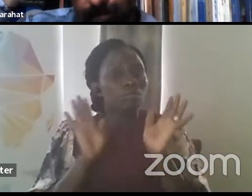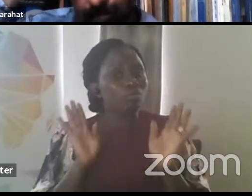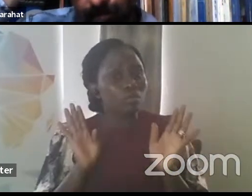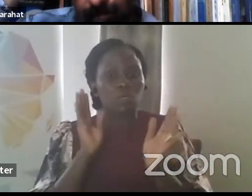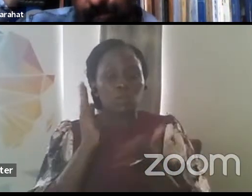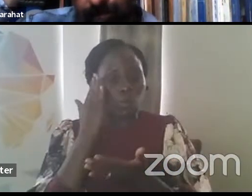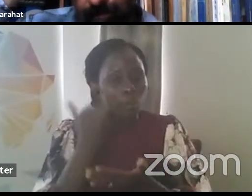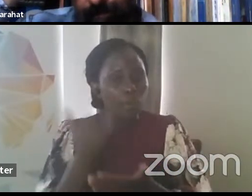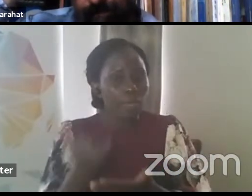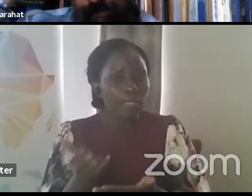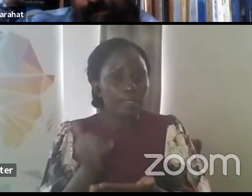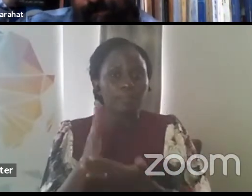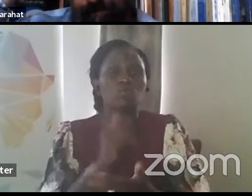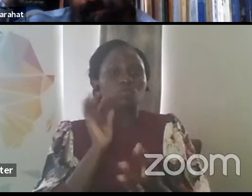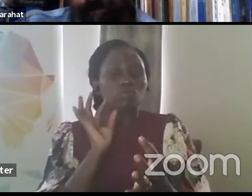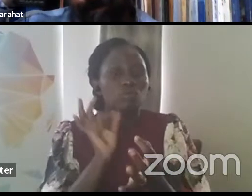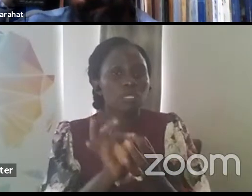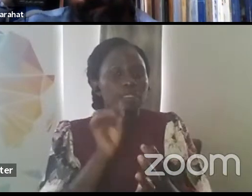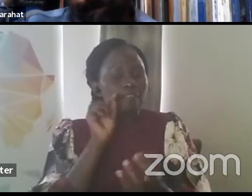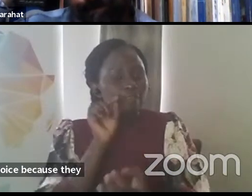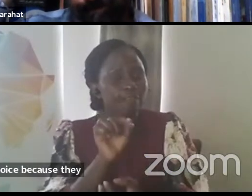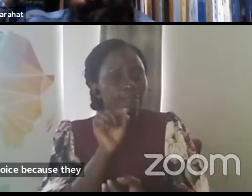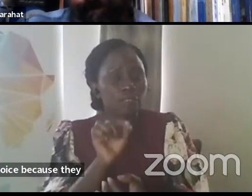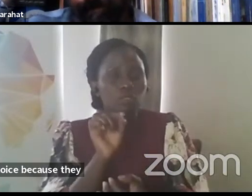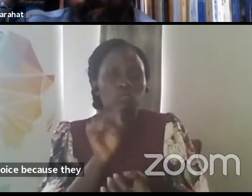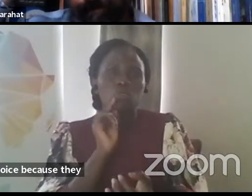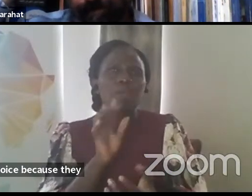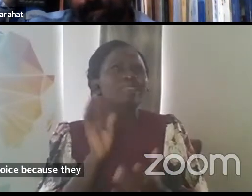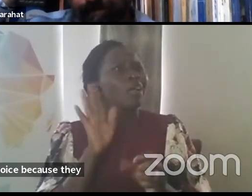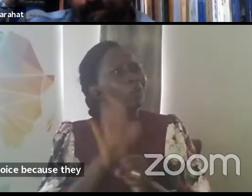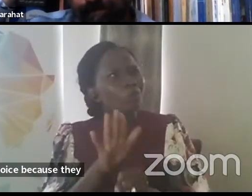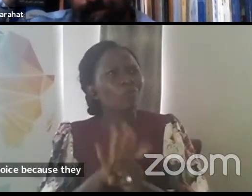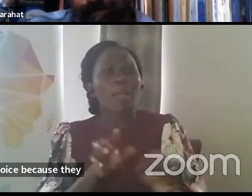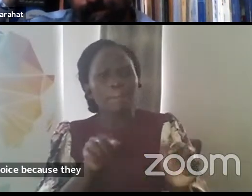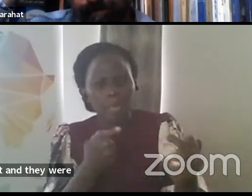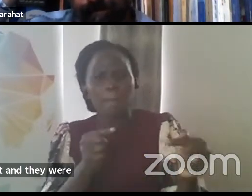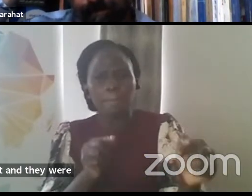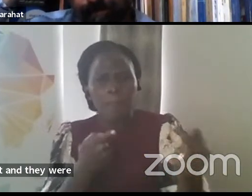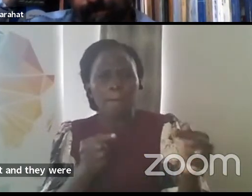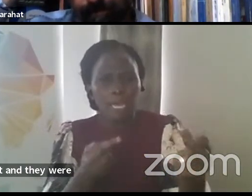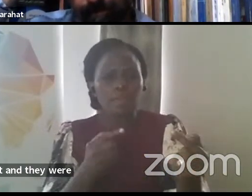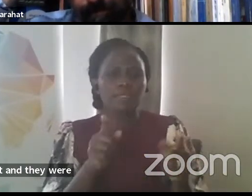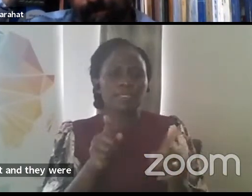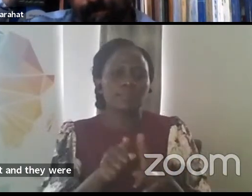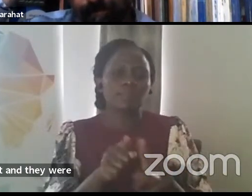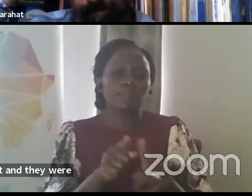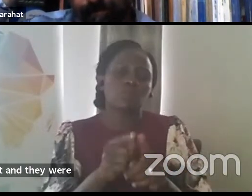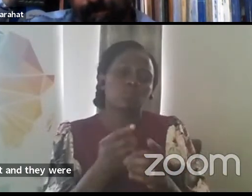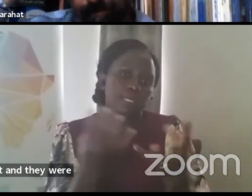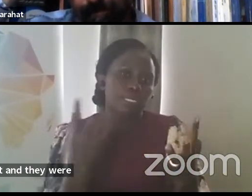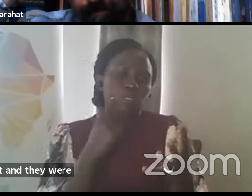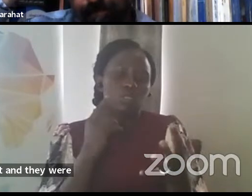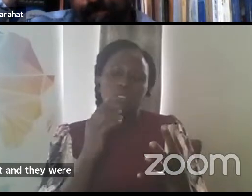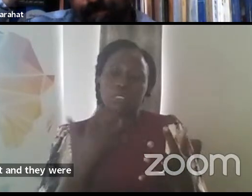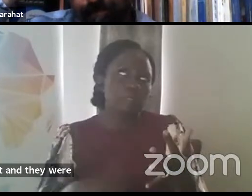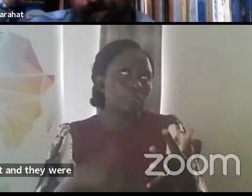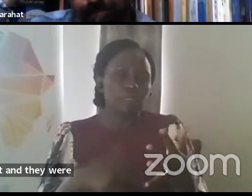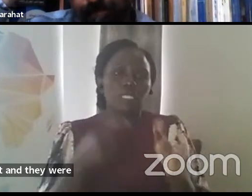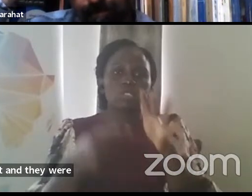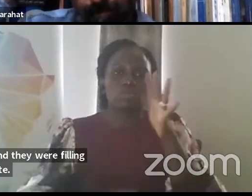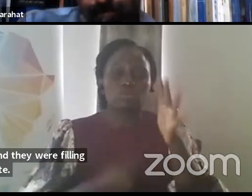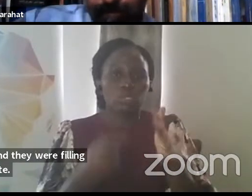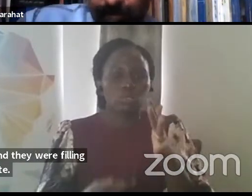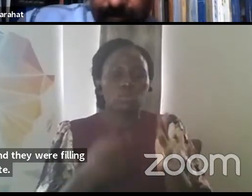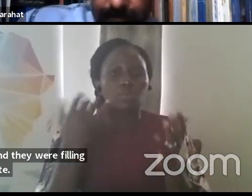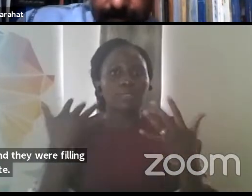choice, because they were so much intimidations and harassment, and they were fearing on their physical safety.